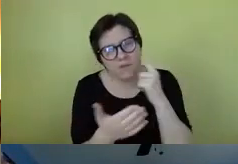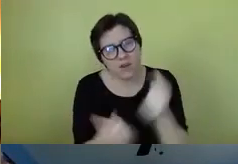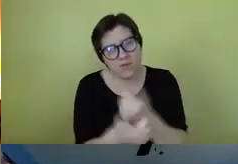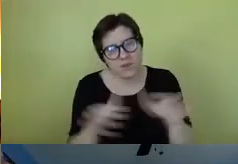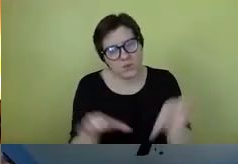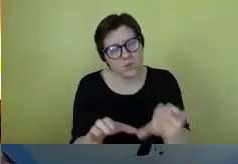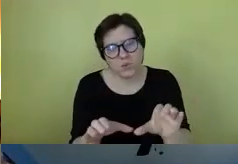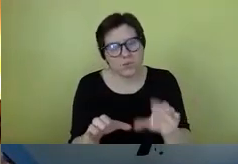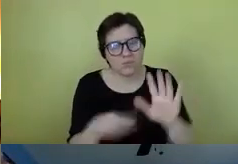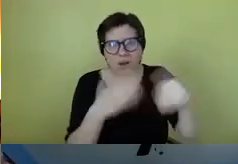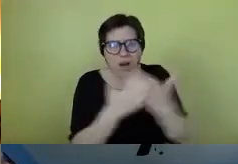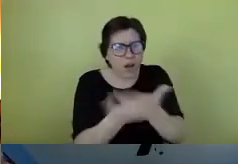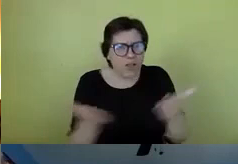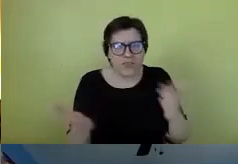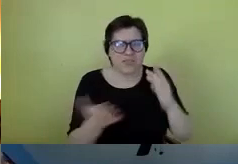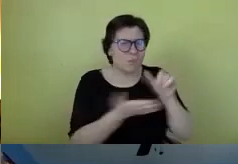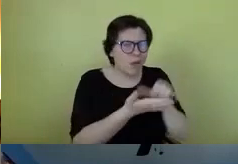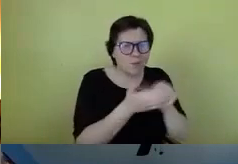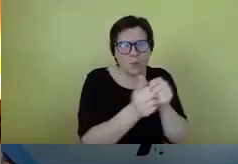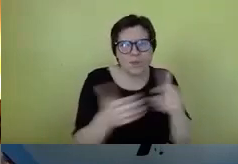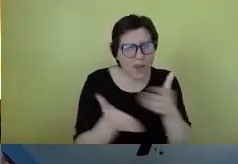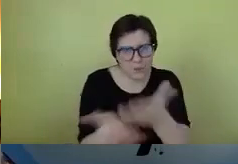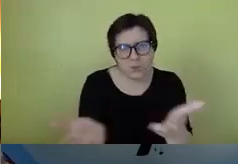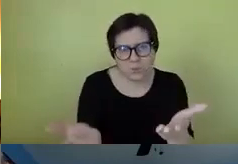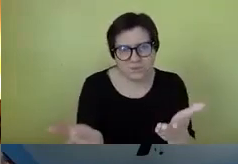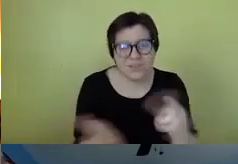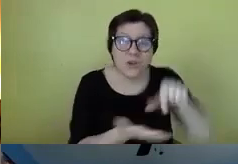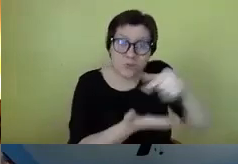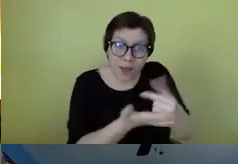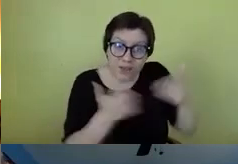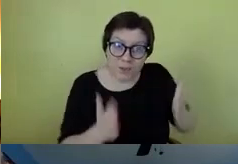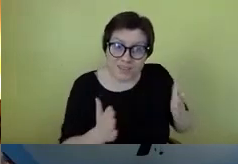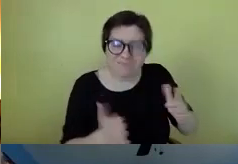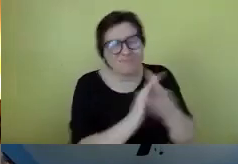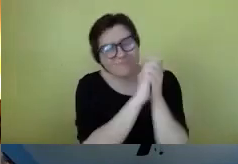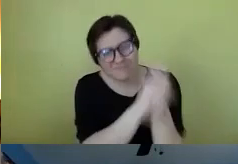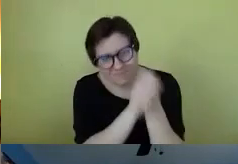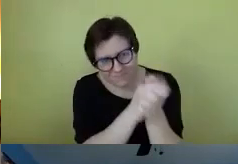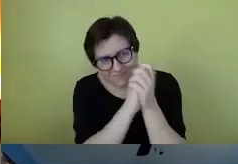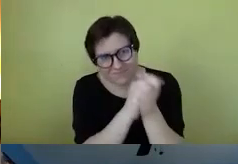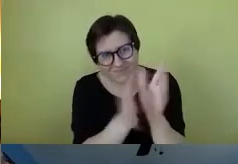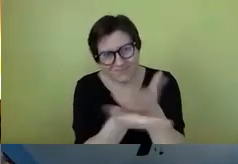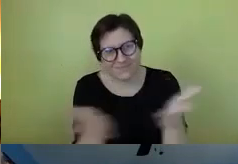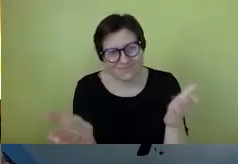of this would be possible without you. And graduates, congratulations to each of you, and we hope you